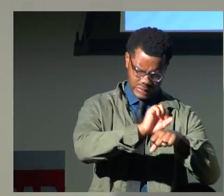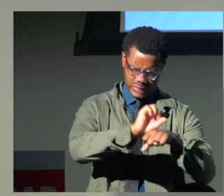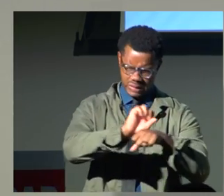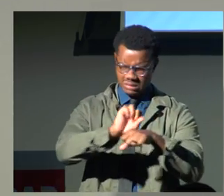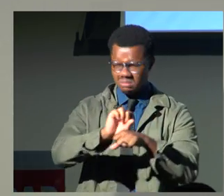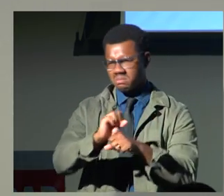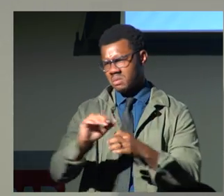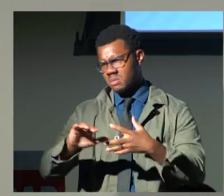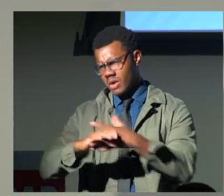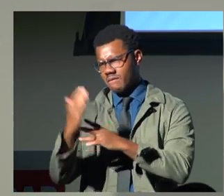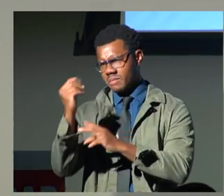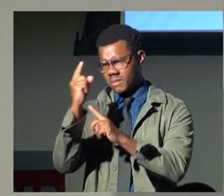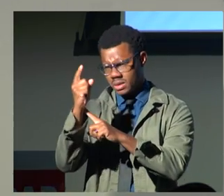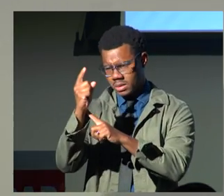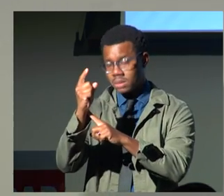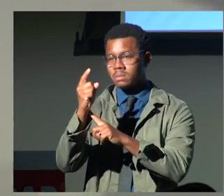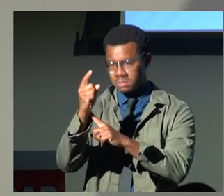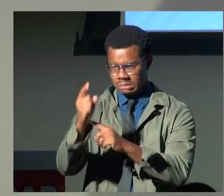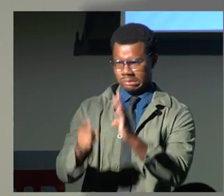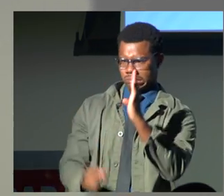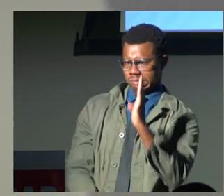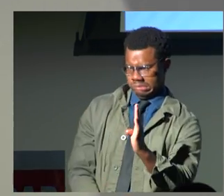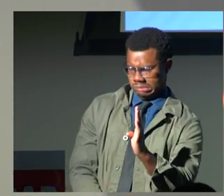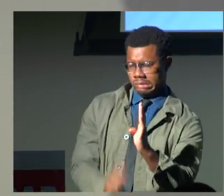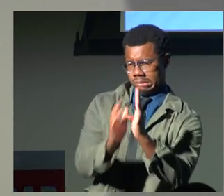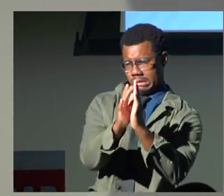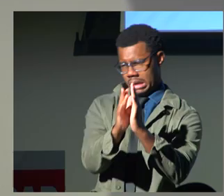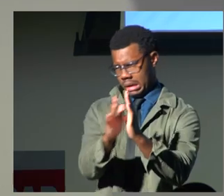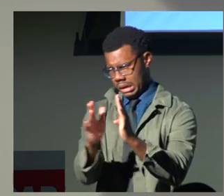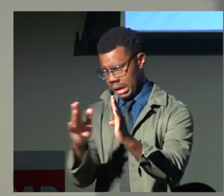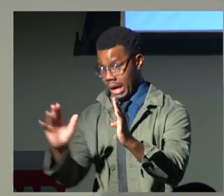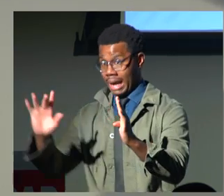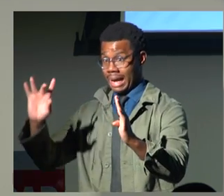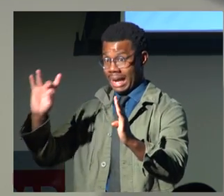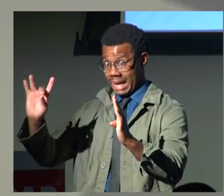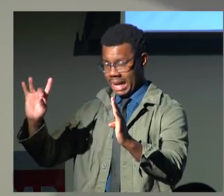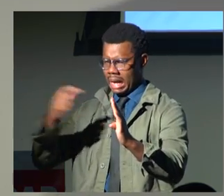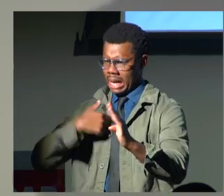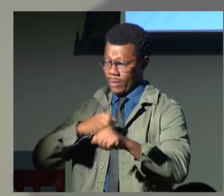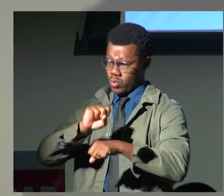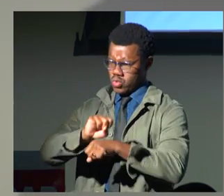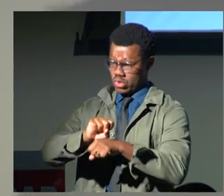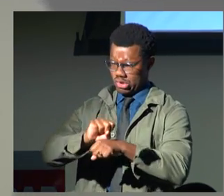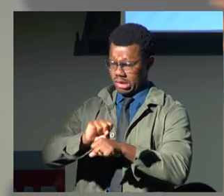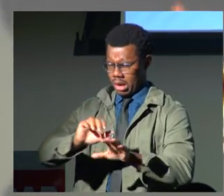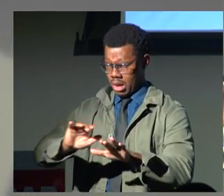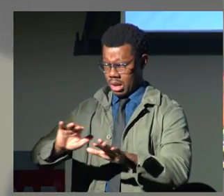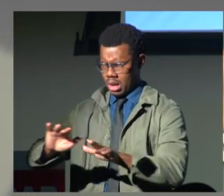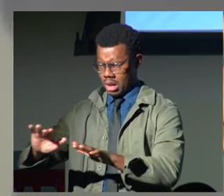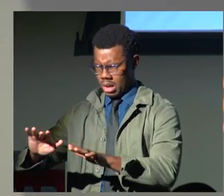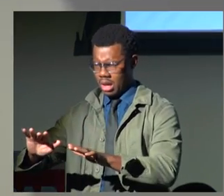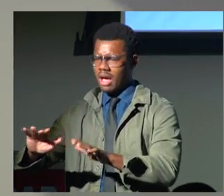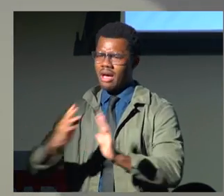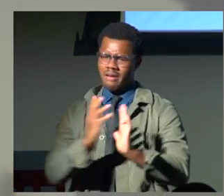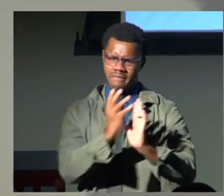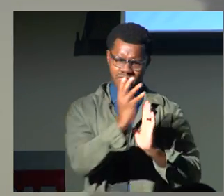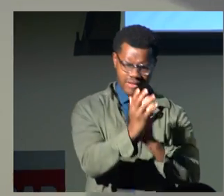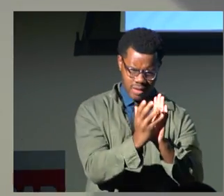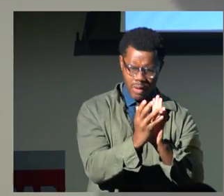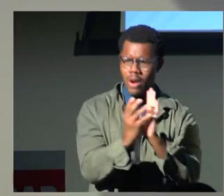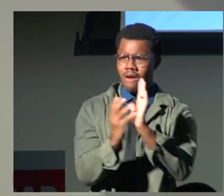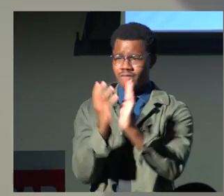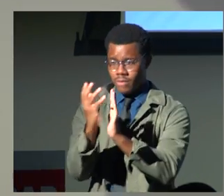from 3:15 to 8, I work. So it's like five hour blocks. I take